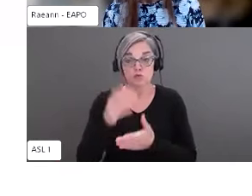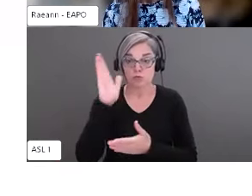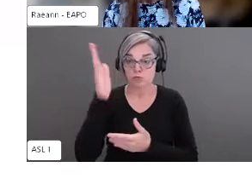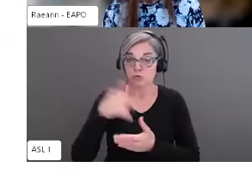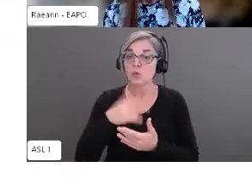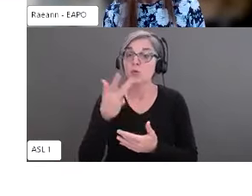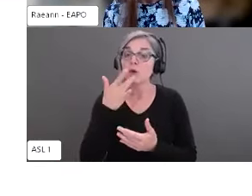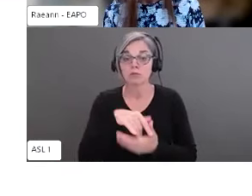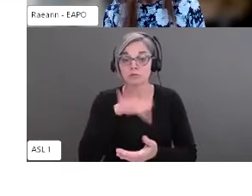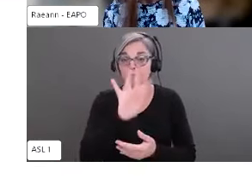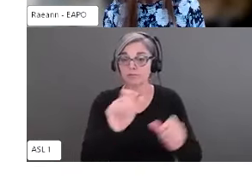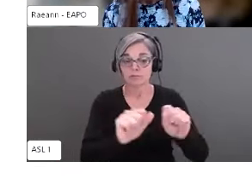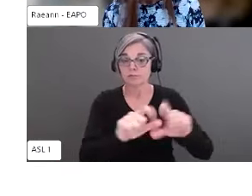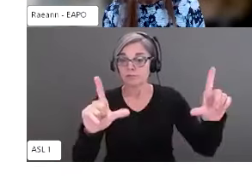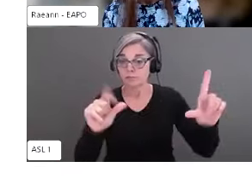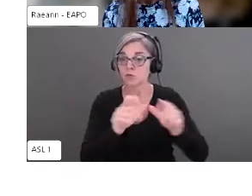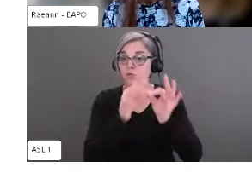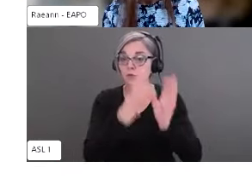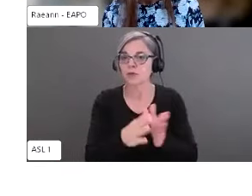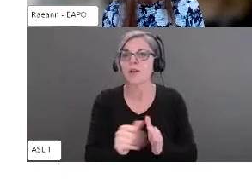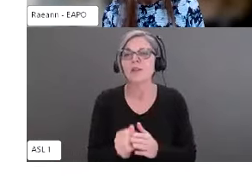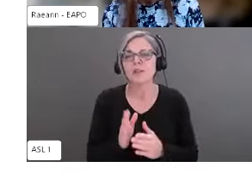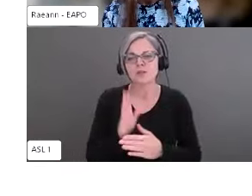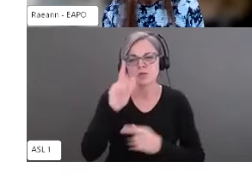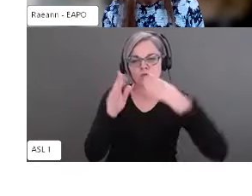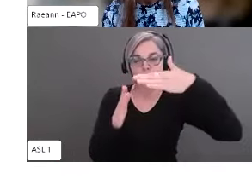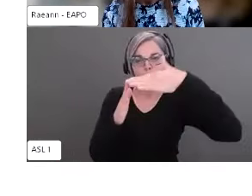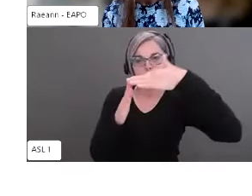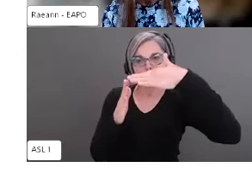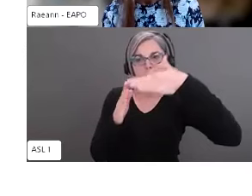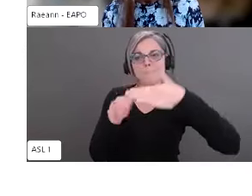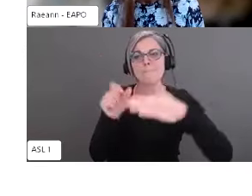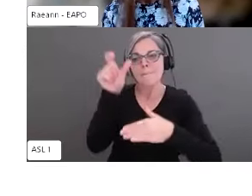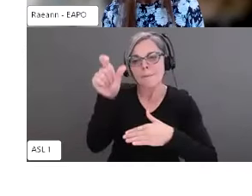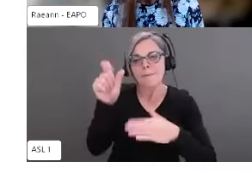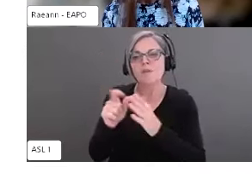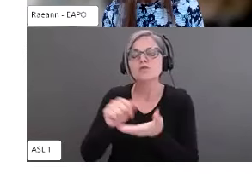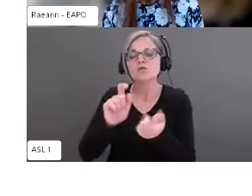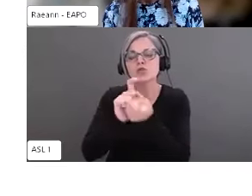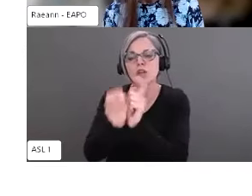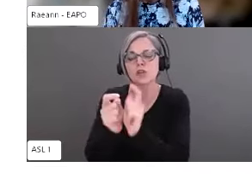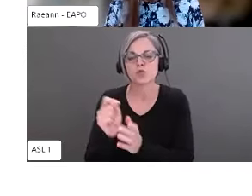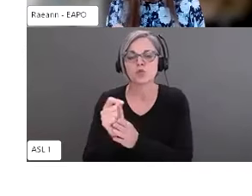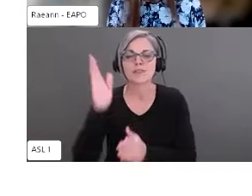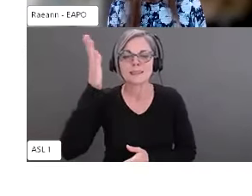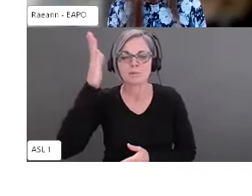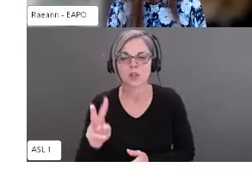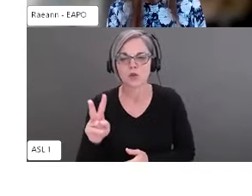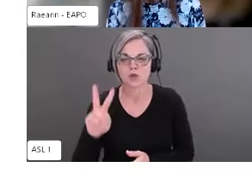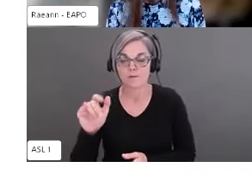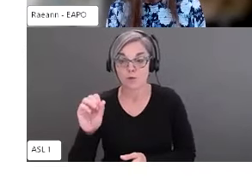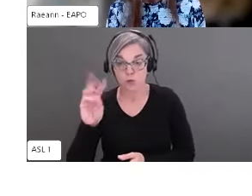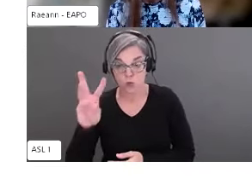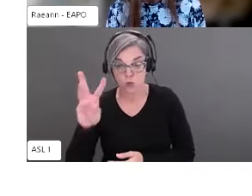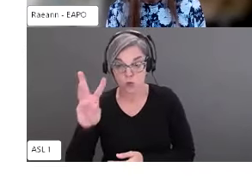your speaker view at the very top. There's a little grid and you can change it to speaker view only, or there's a line between the speakers